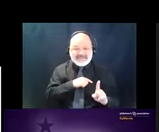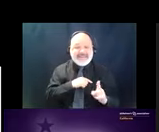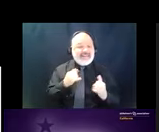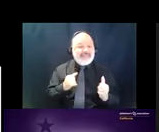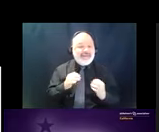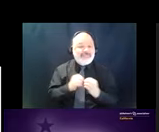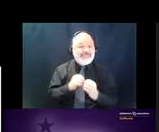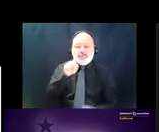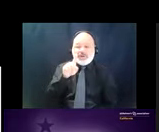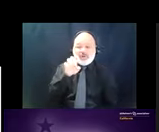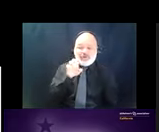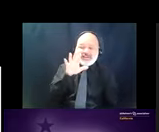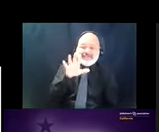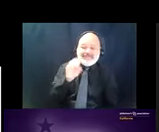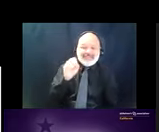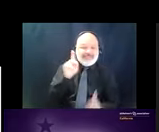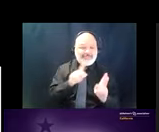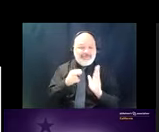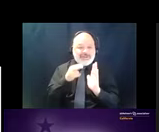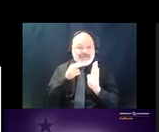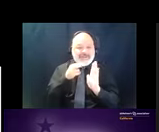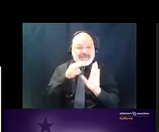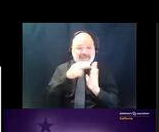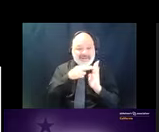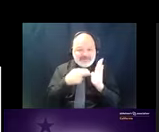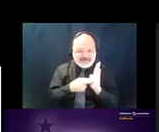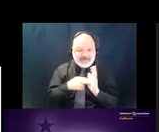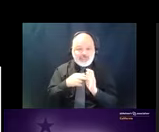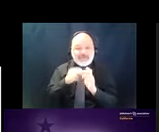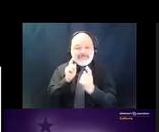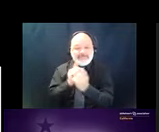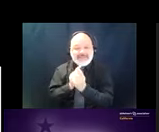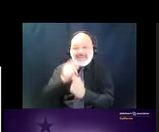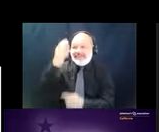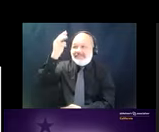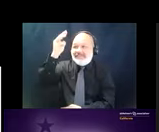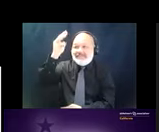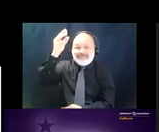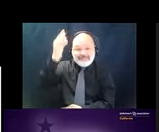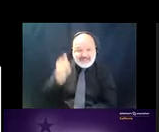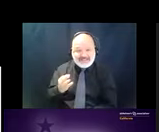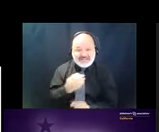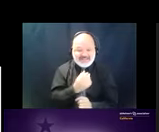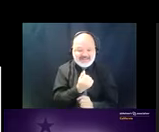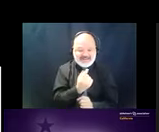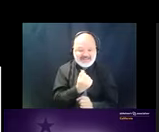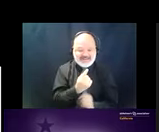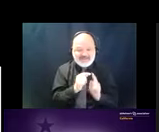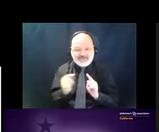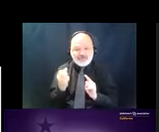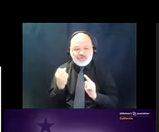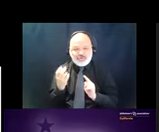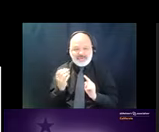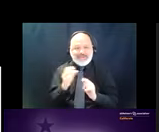have 150 people registered, and we met every Friday from 11 to 12 via Zoom